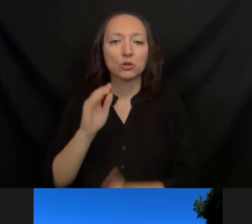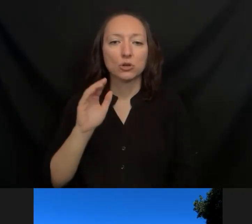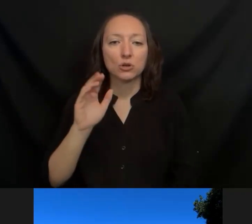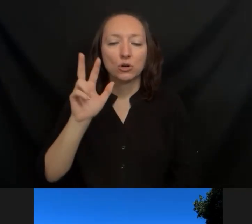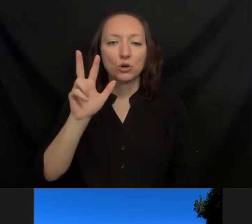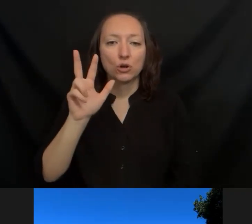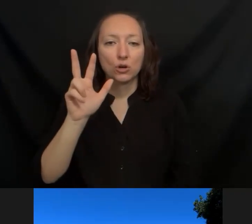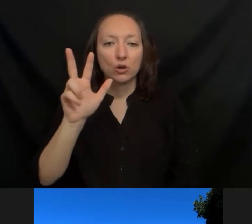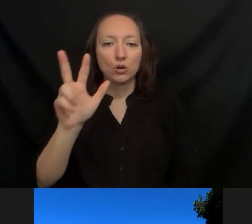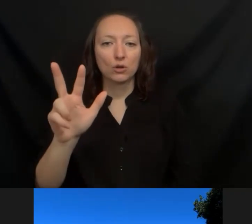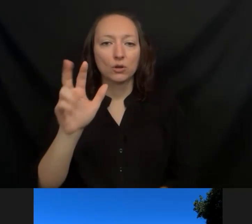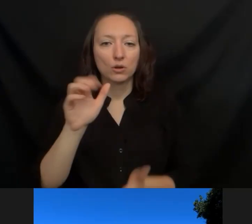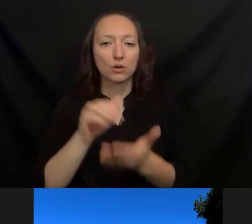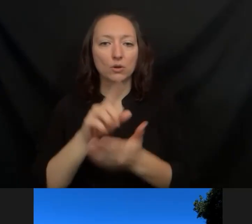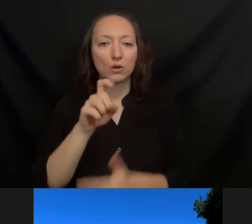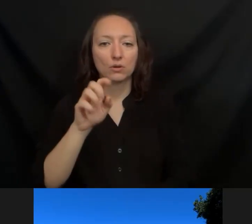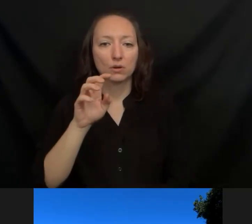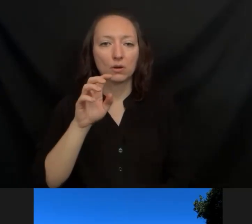$3,141,821.